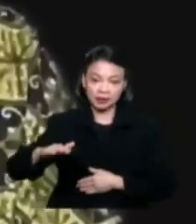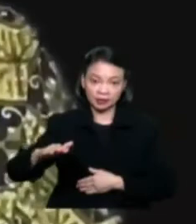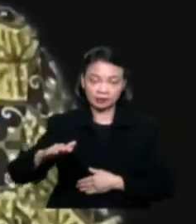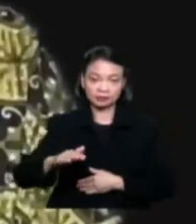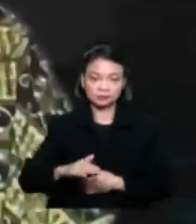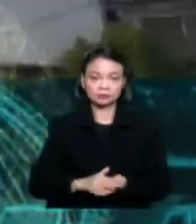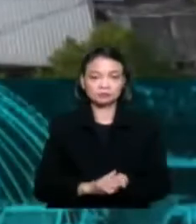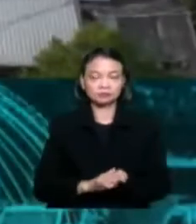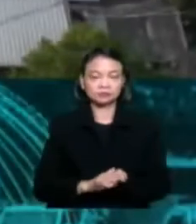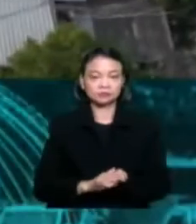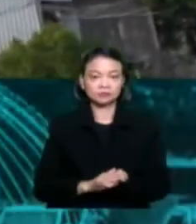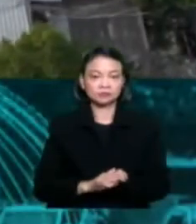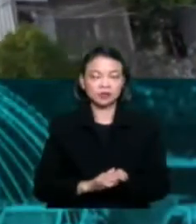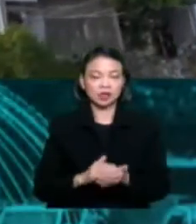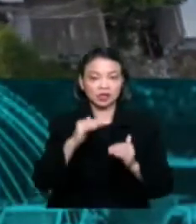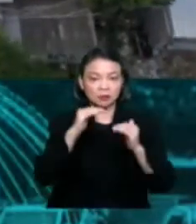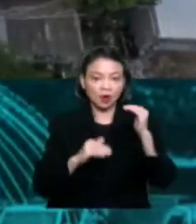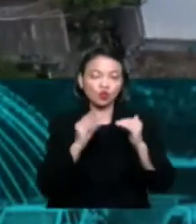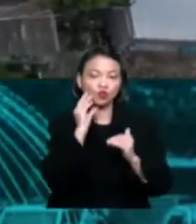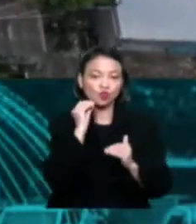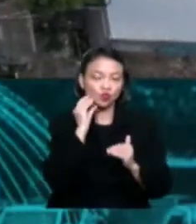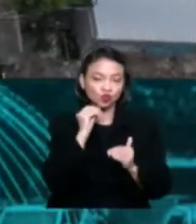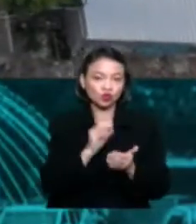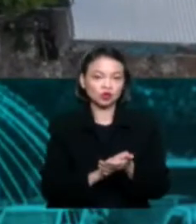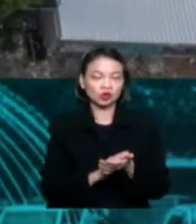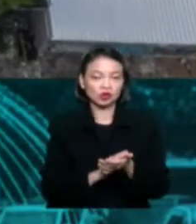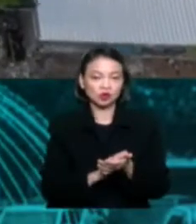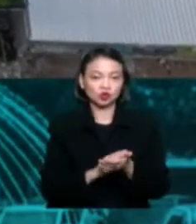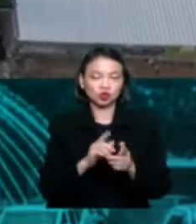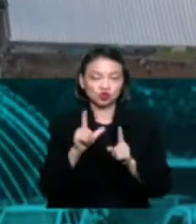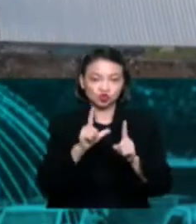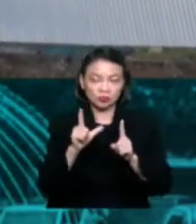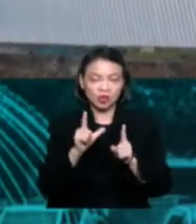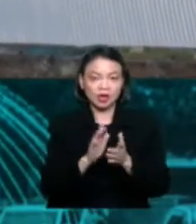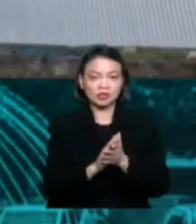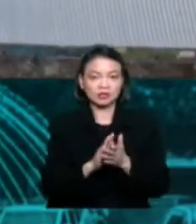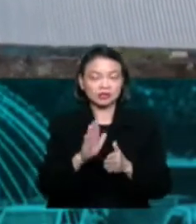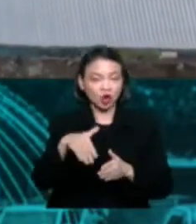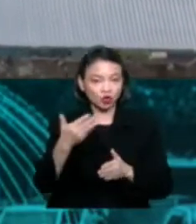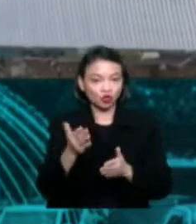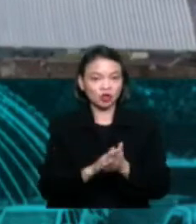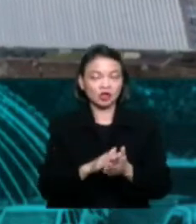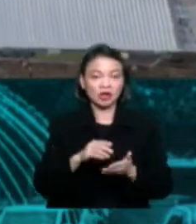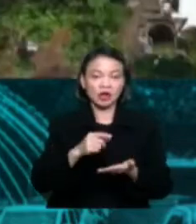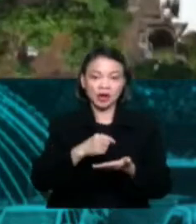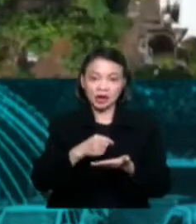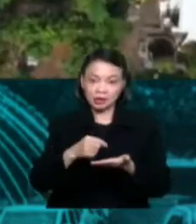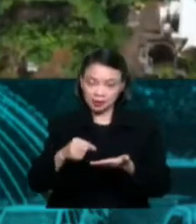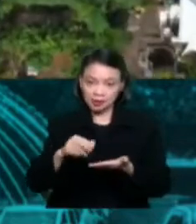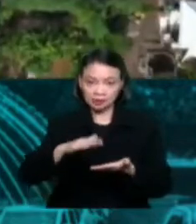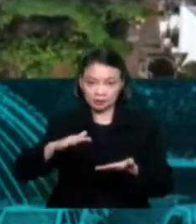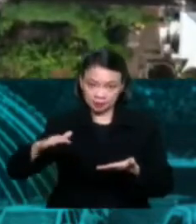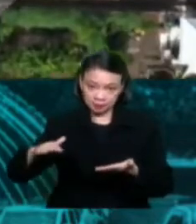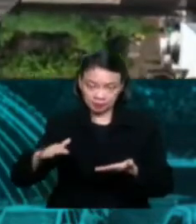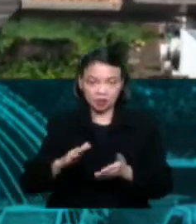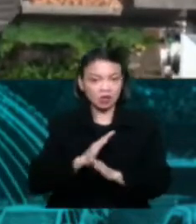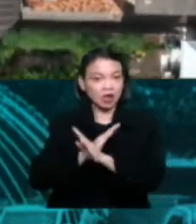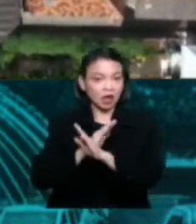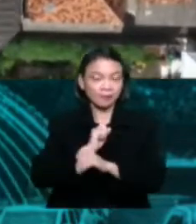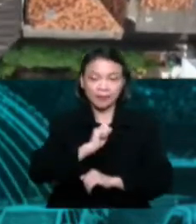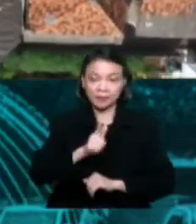school children cannot buy the tobacco. Is important to be implemented in Jakarta,